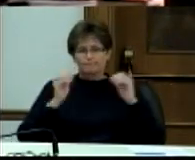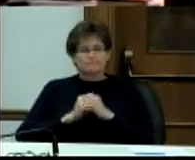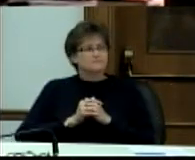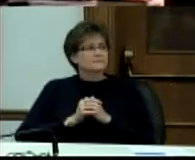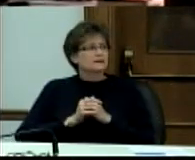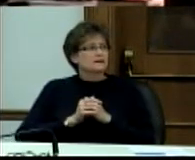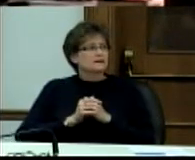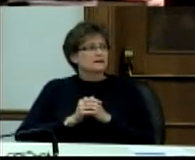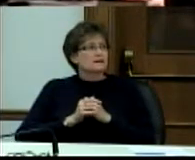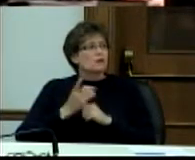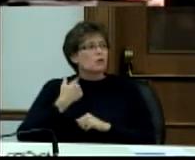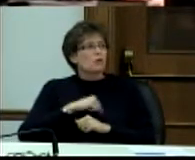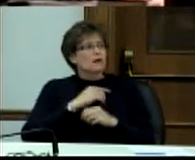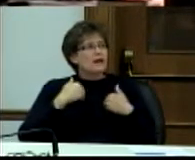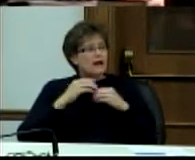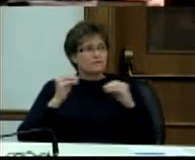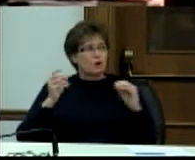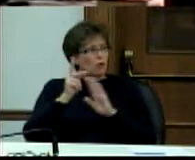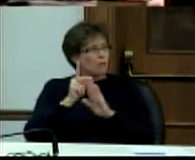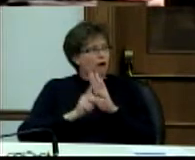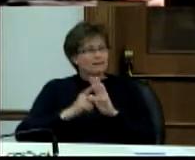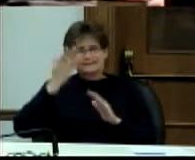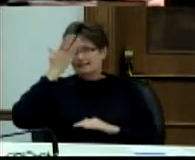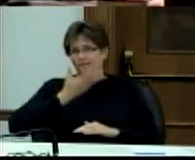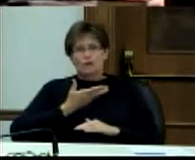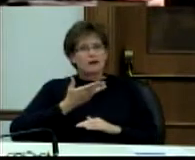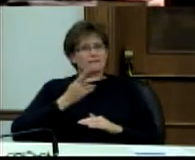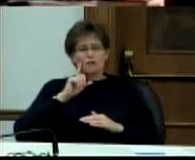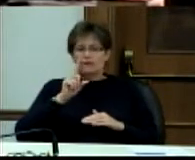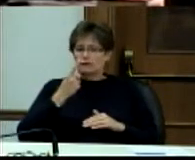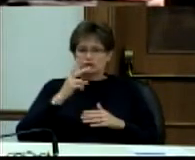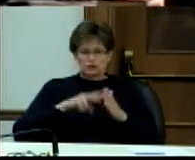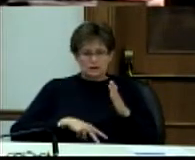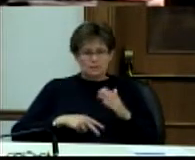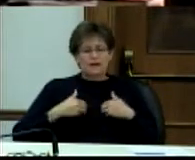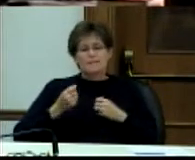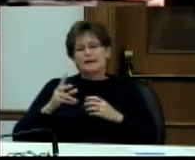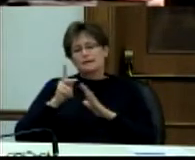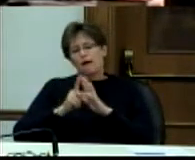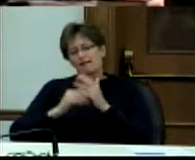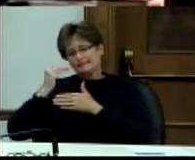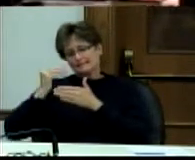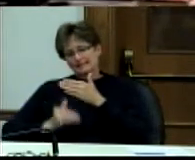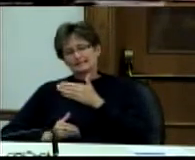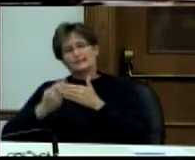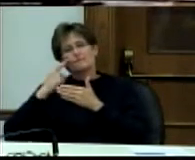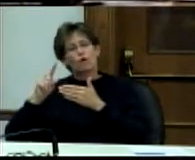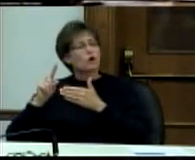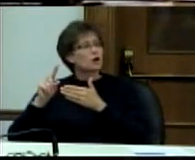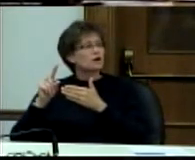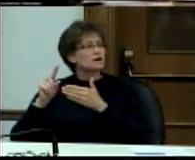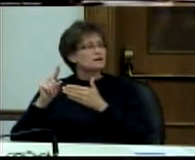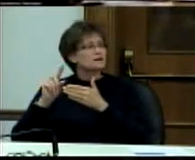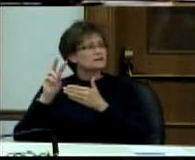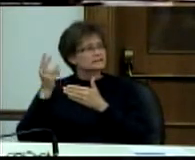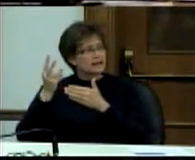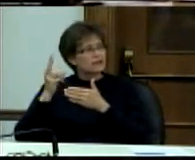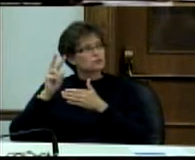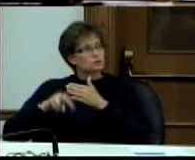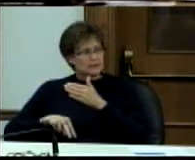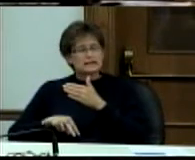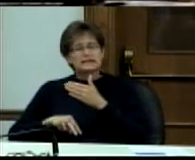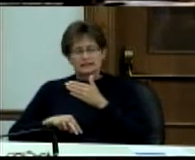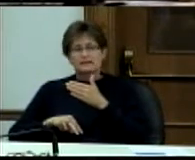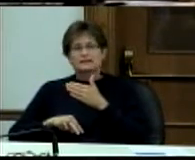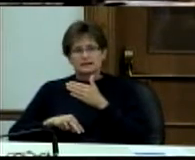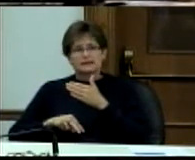that. We have no policies in front of us for first reading, but we have a number of policies in front of us this evening